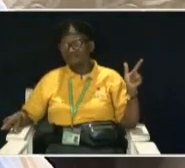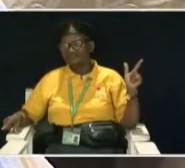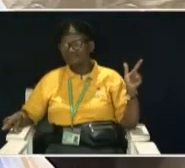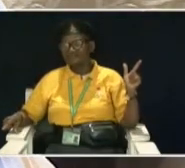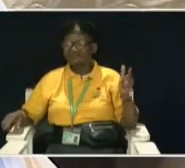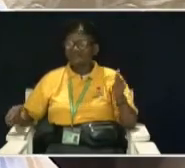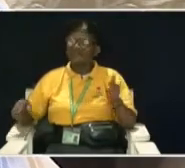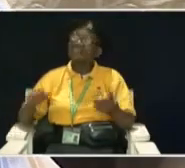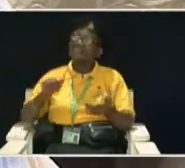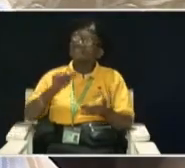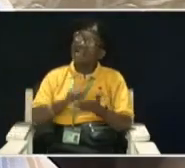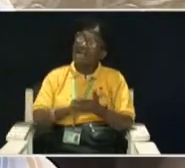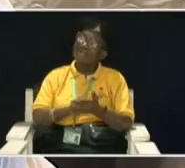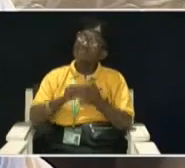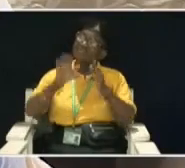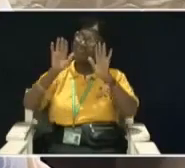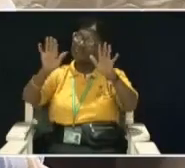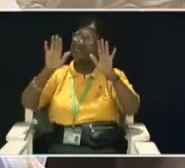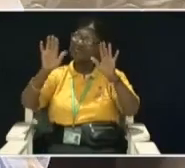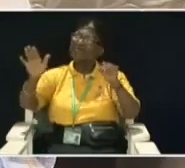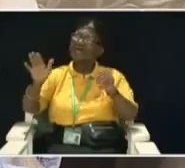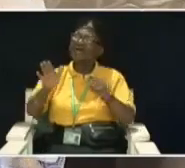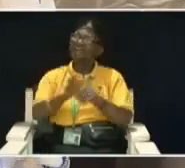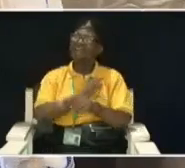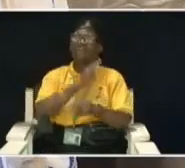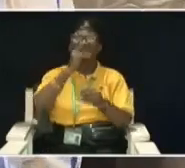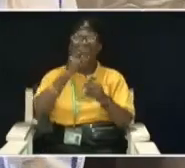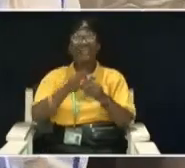that wonderful name,